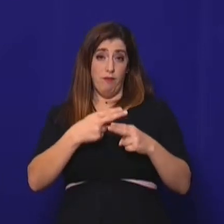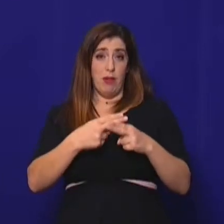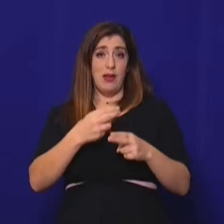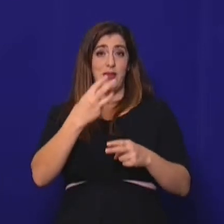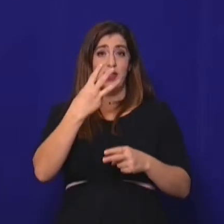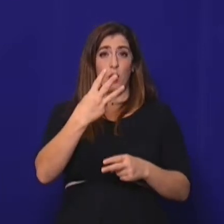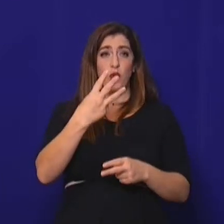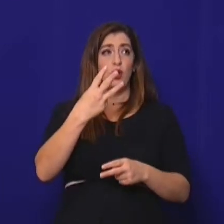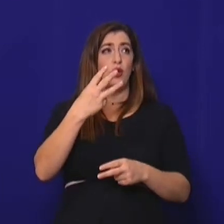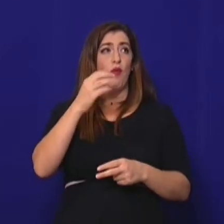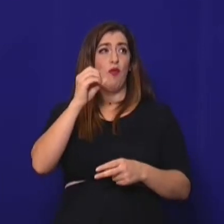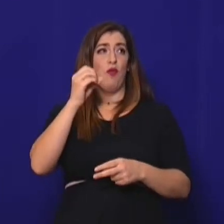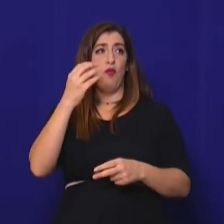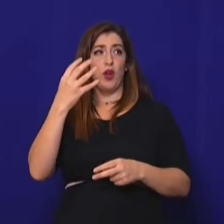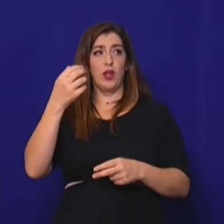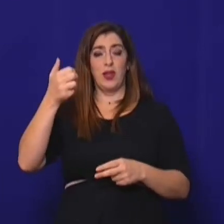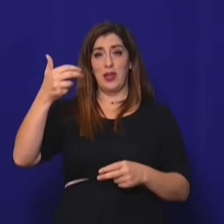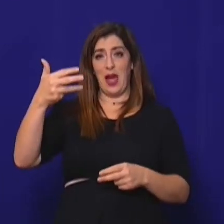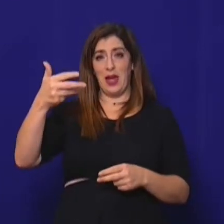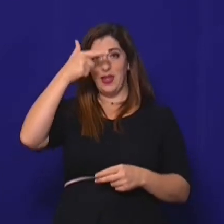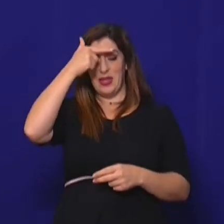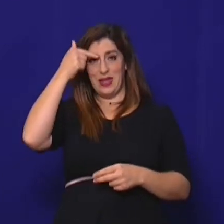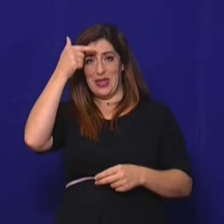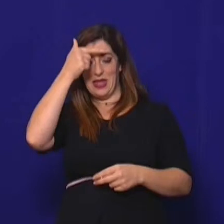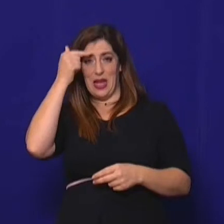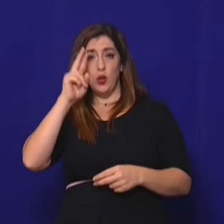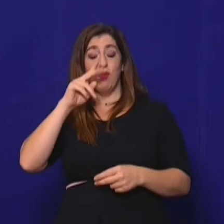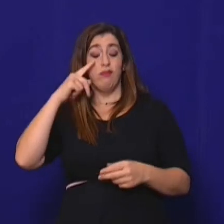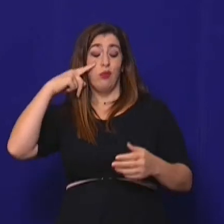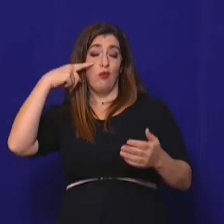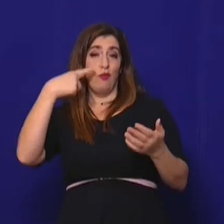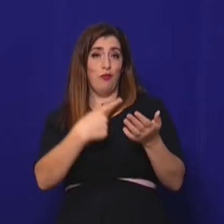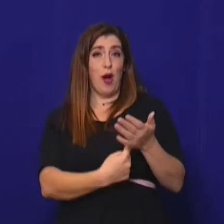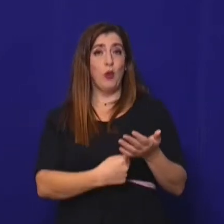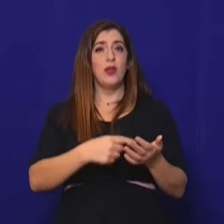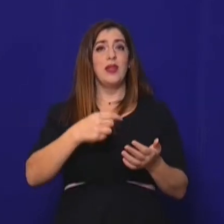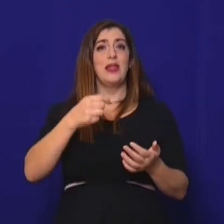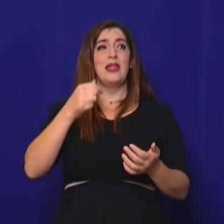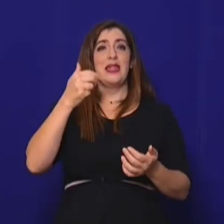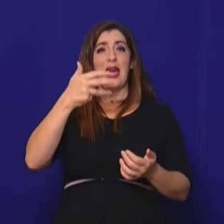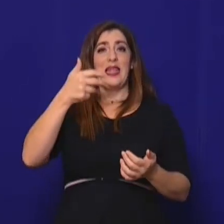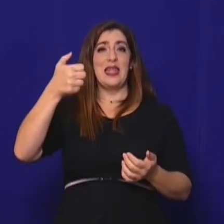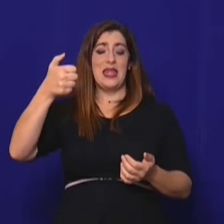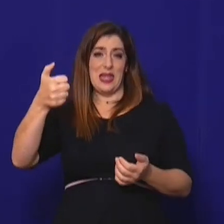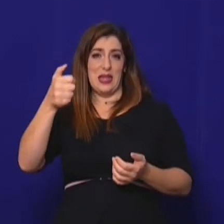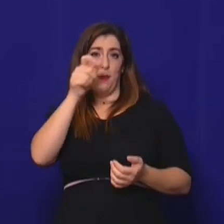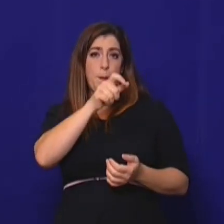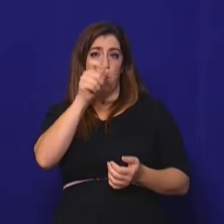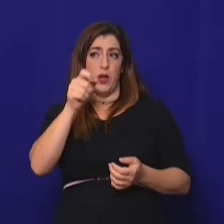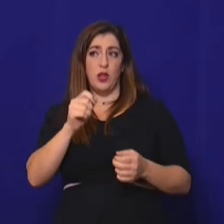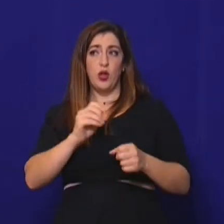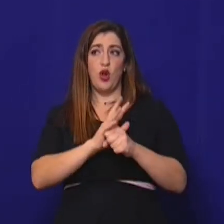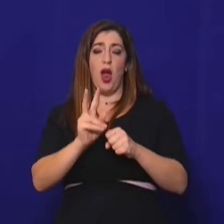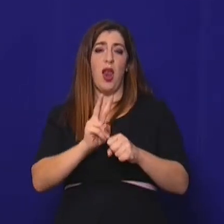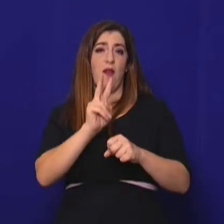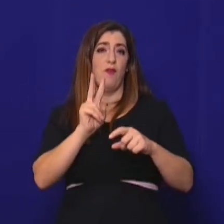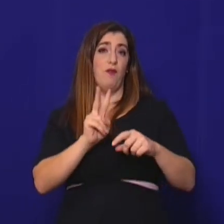3,049 tests yesterday, and out of these we have found 96 new cases. So the total number of new cases